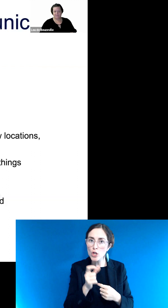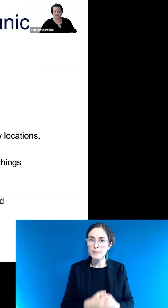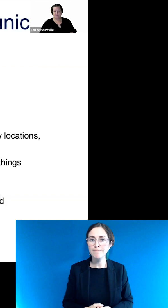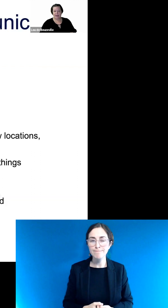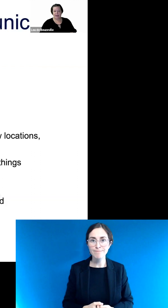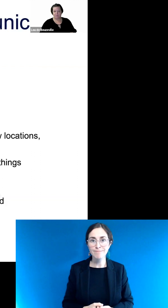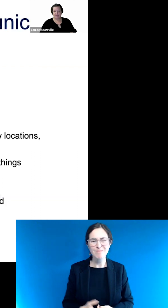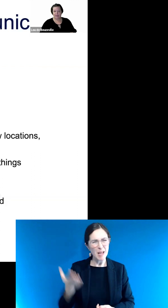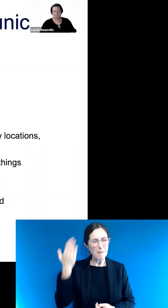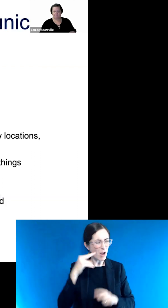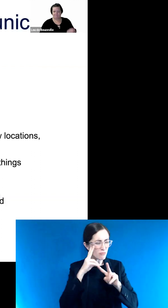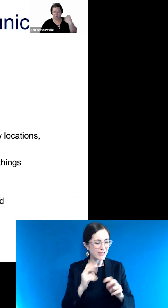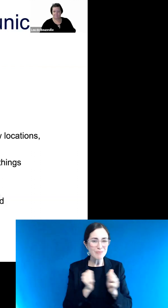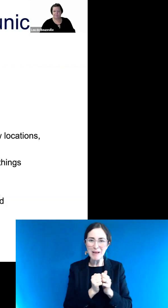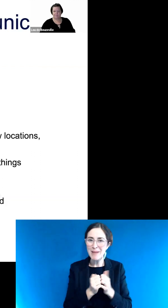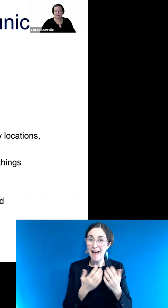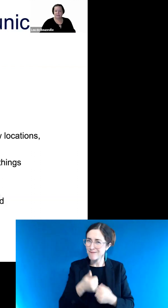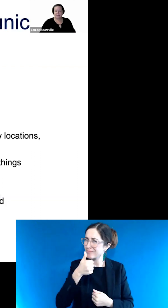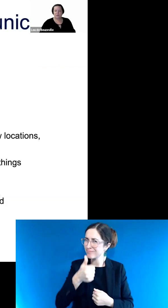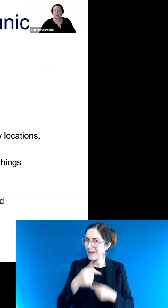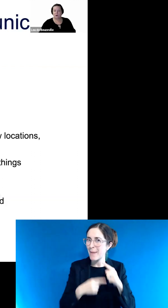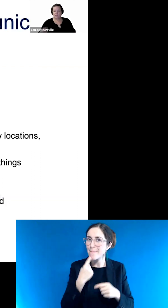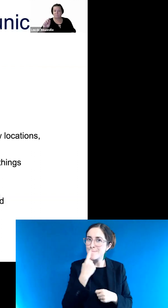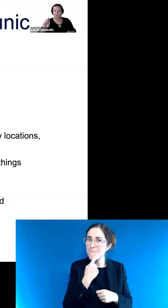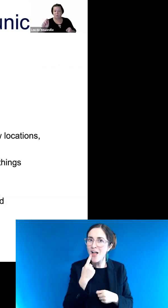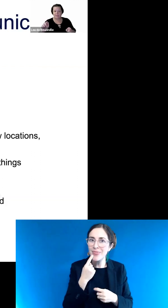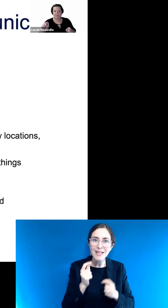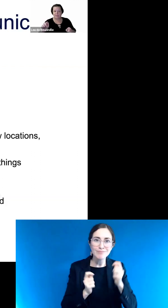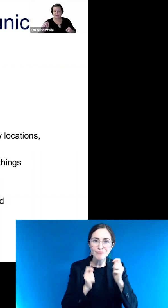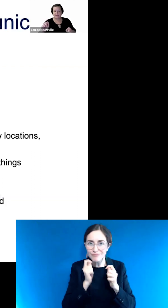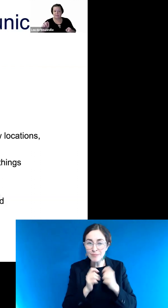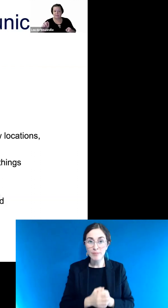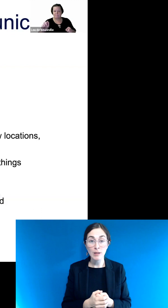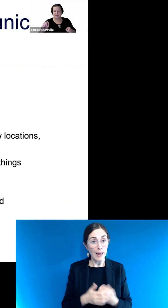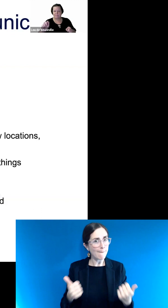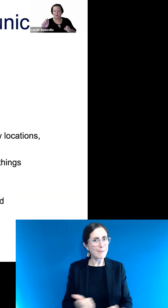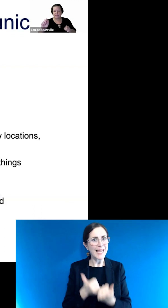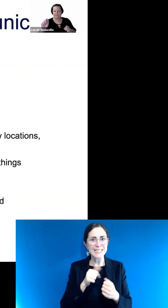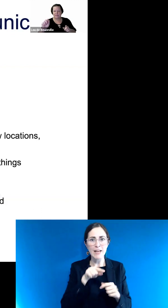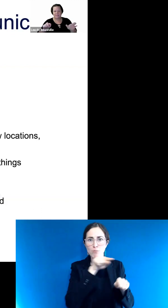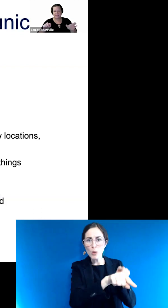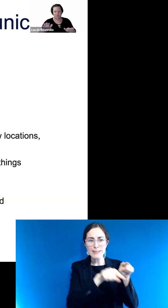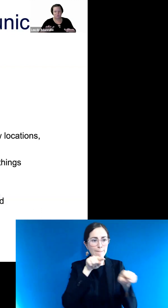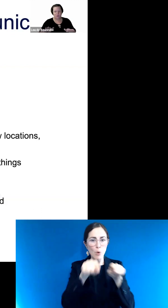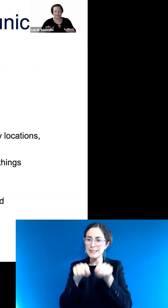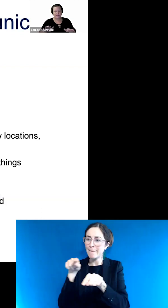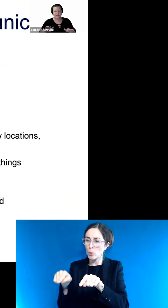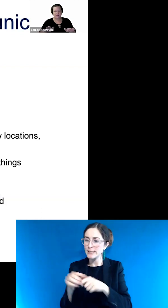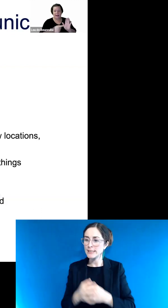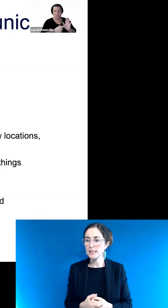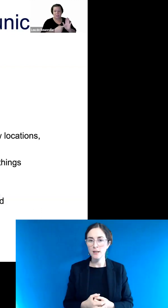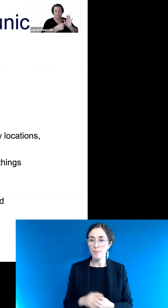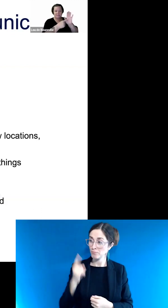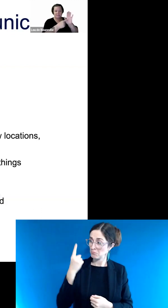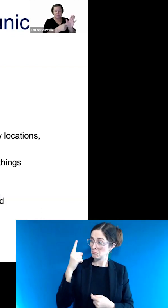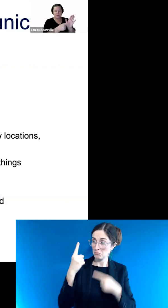There was a very good paper on that a few years back. Lots of pointing, but pointing in conventional ways. So